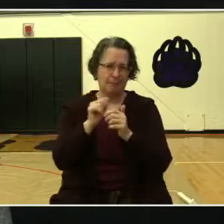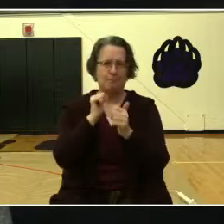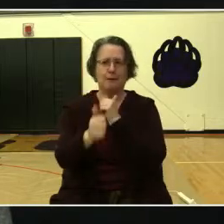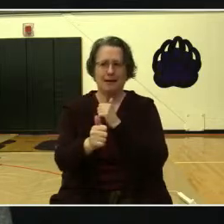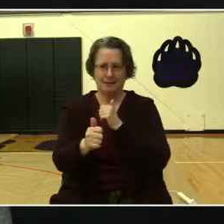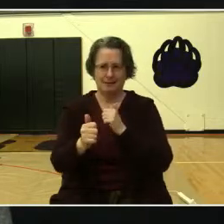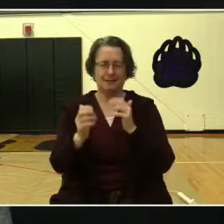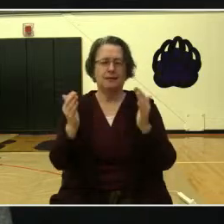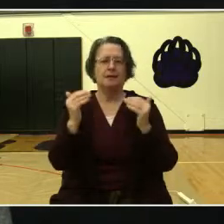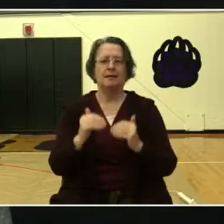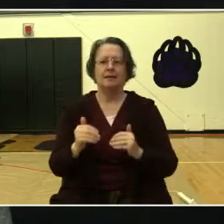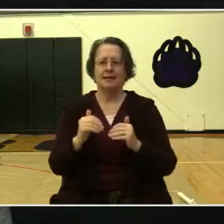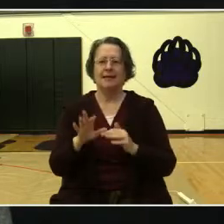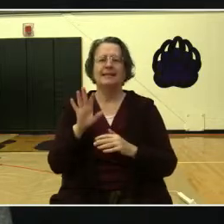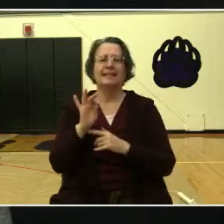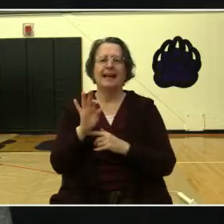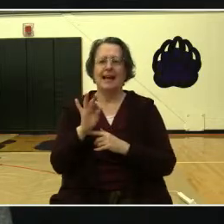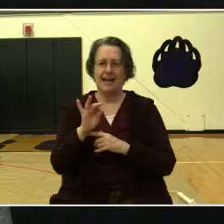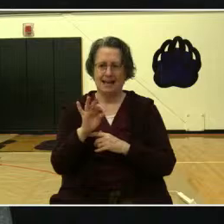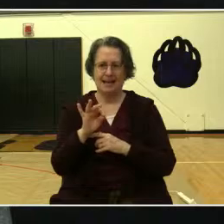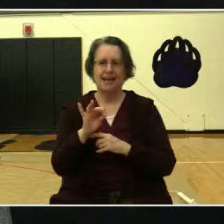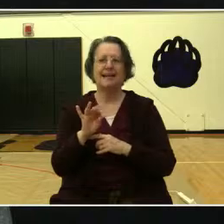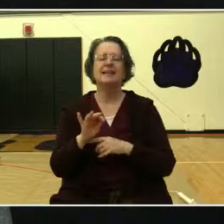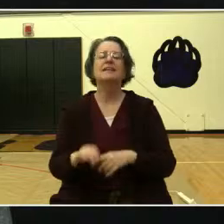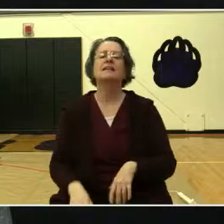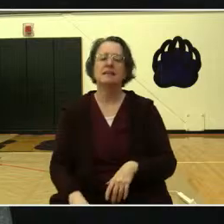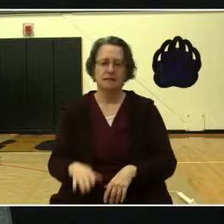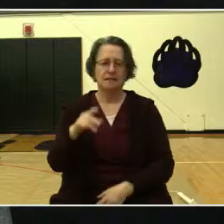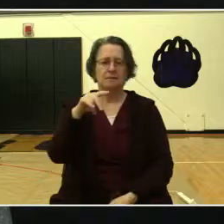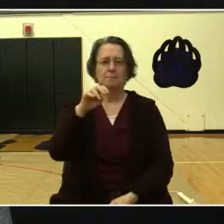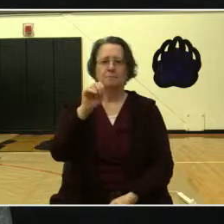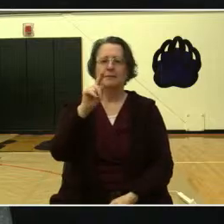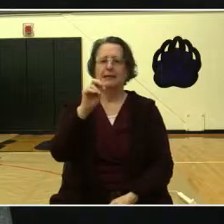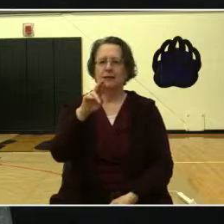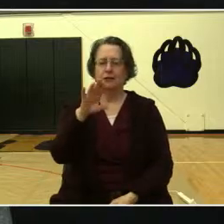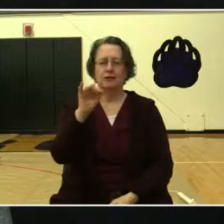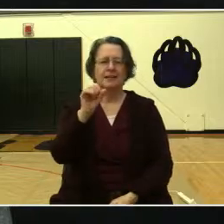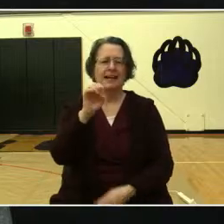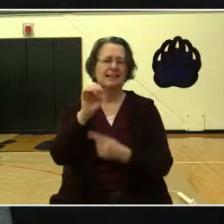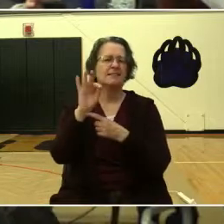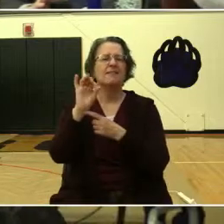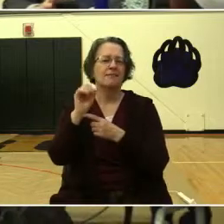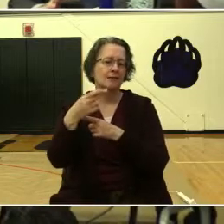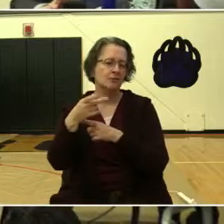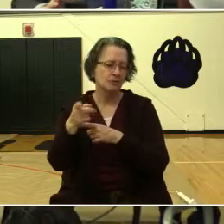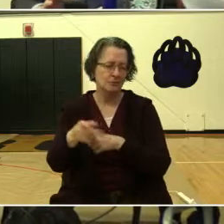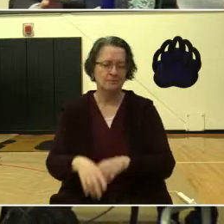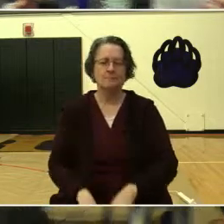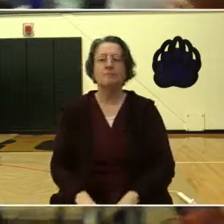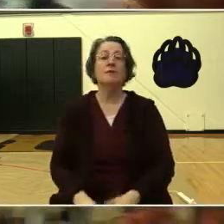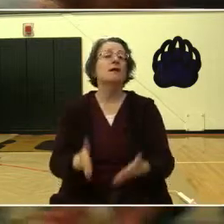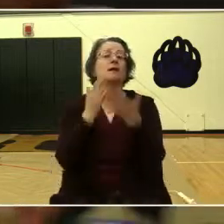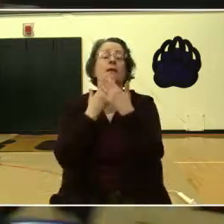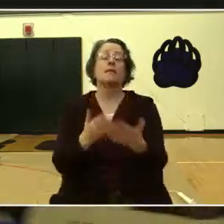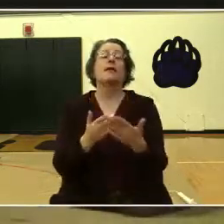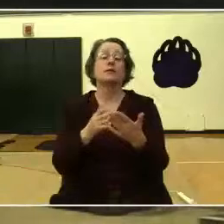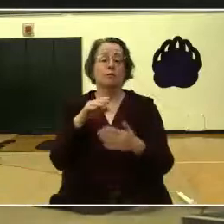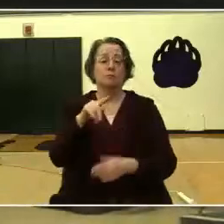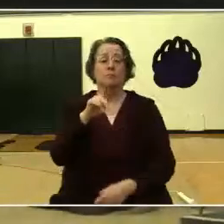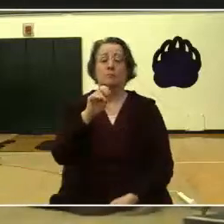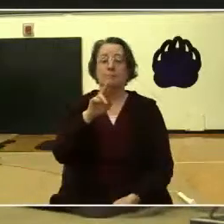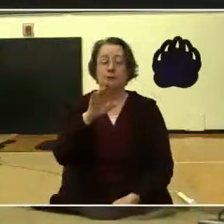8 moderator recognizes Peter case for article 9 thank you Peter